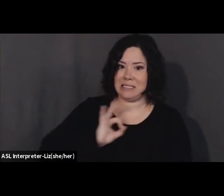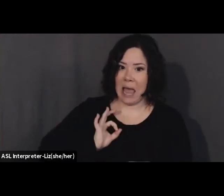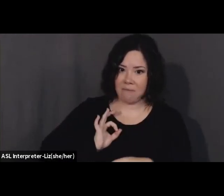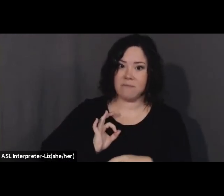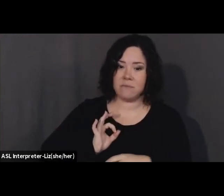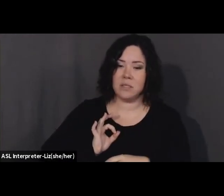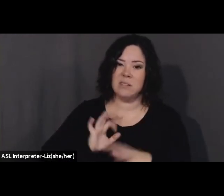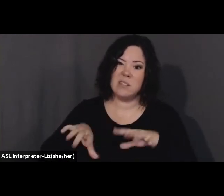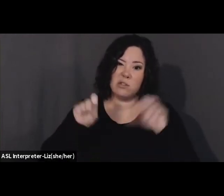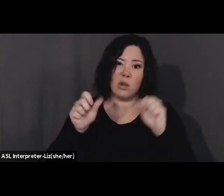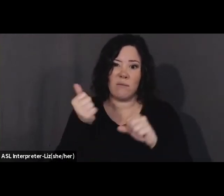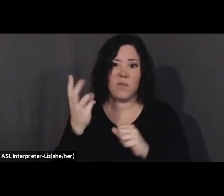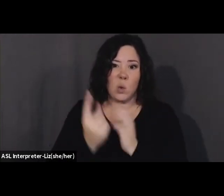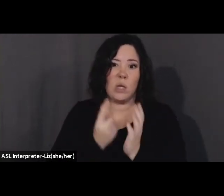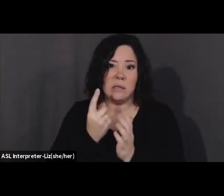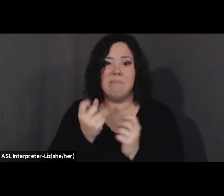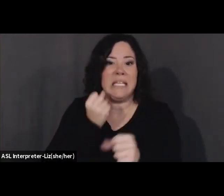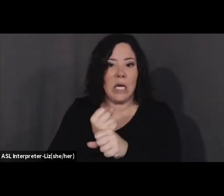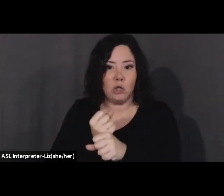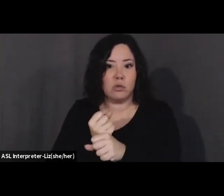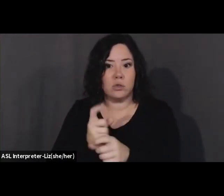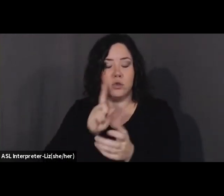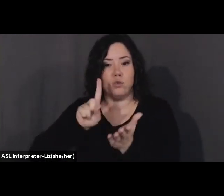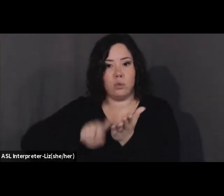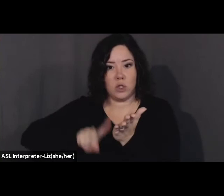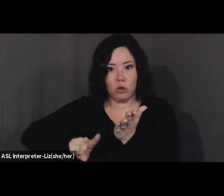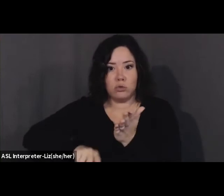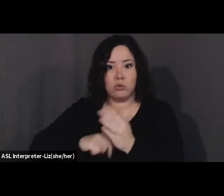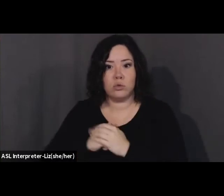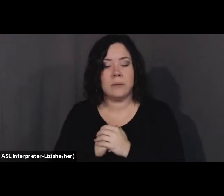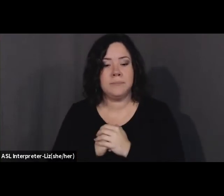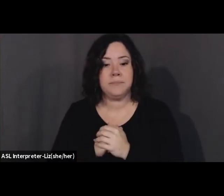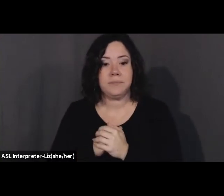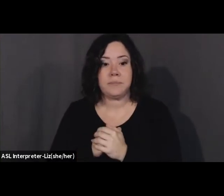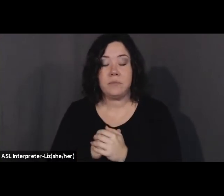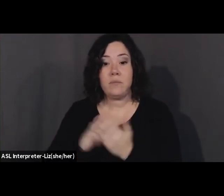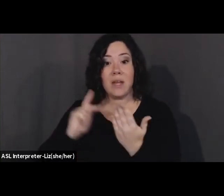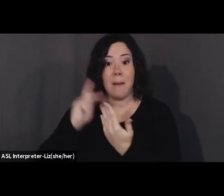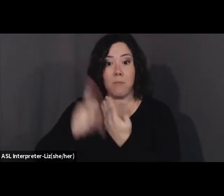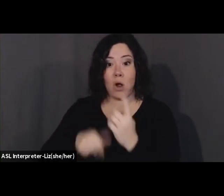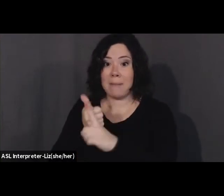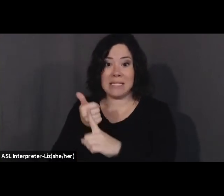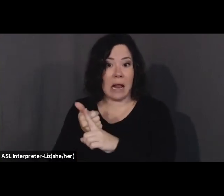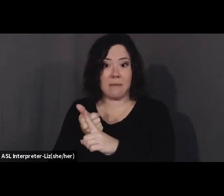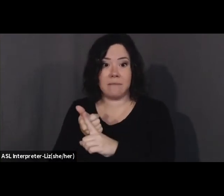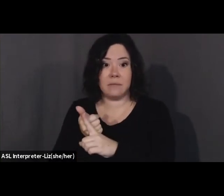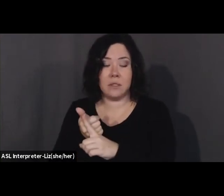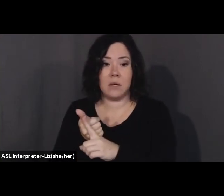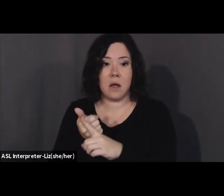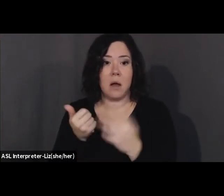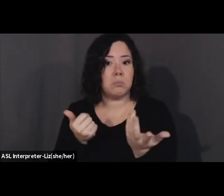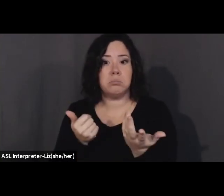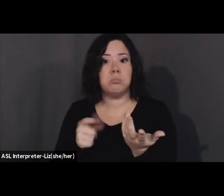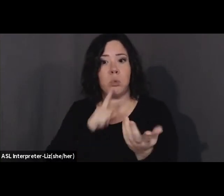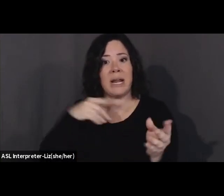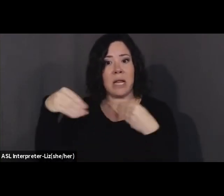few years as a different research project. And the program itself has very few limits or restrictions